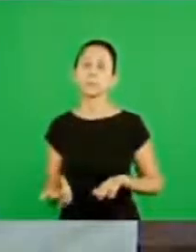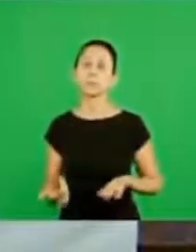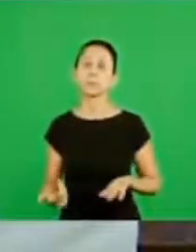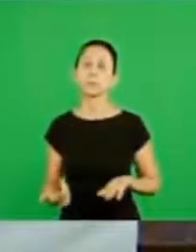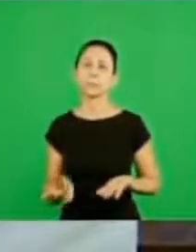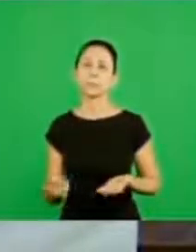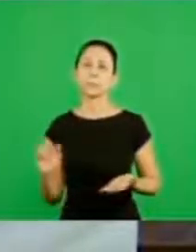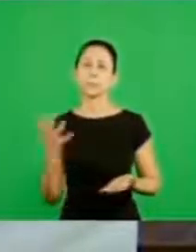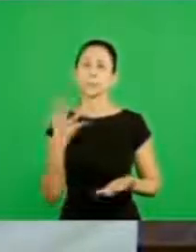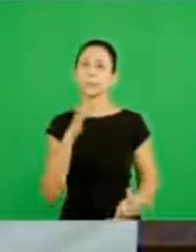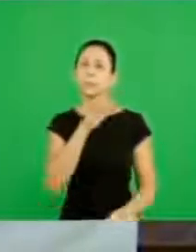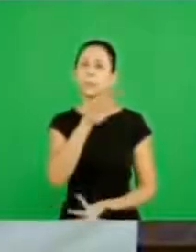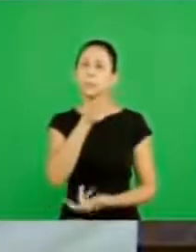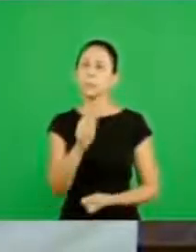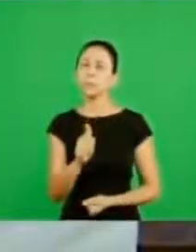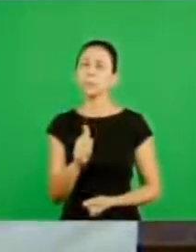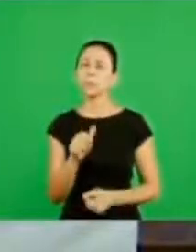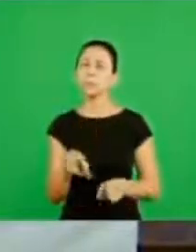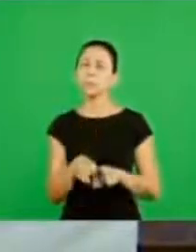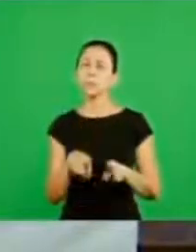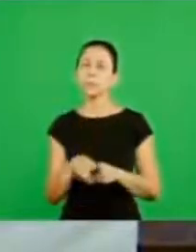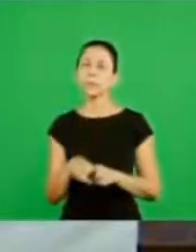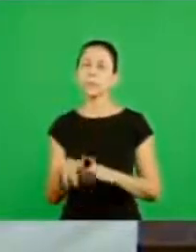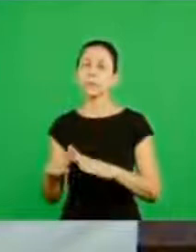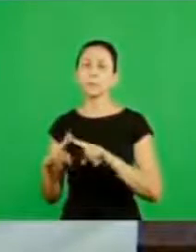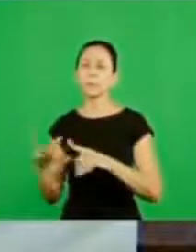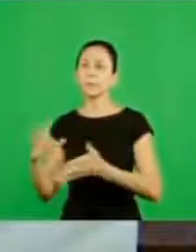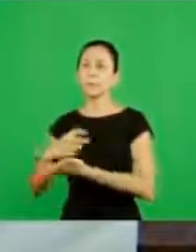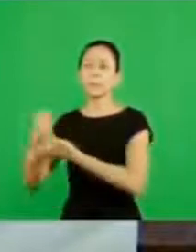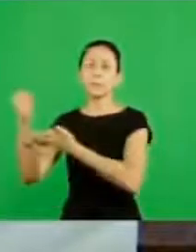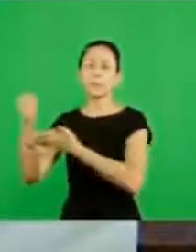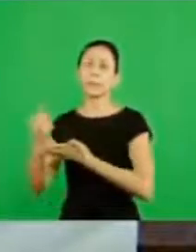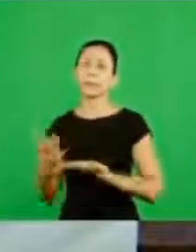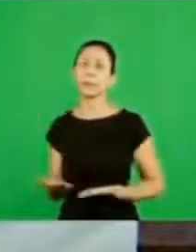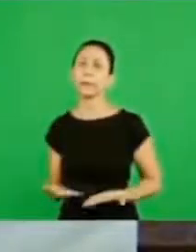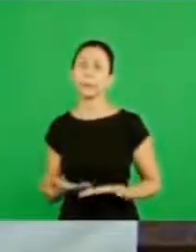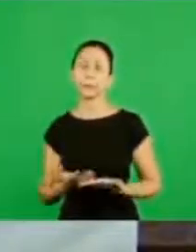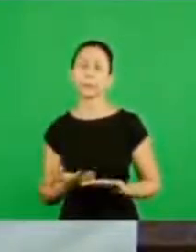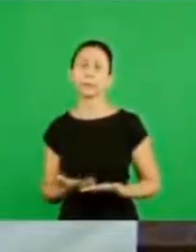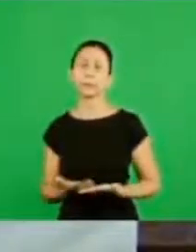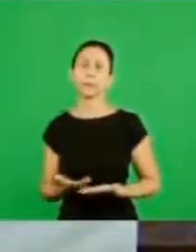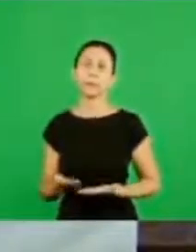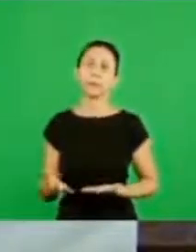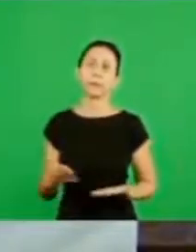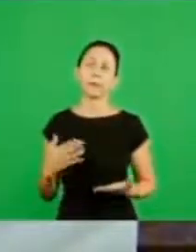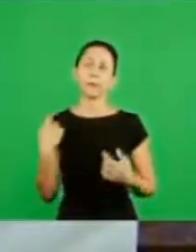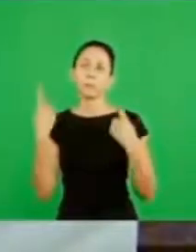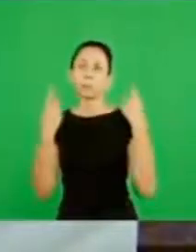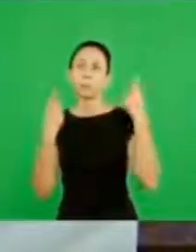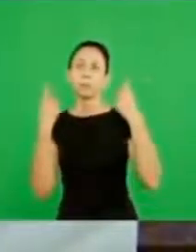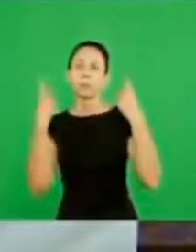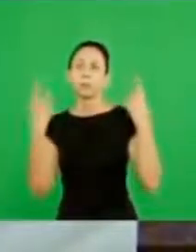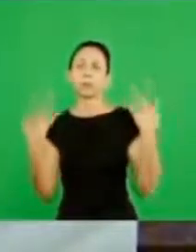It already sounded. It's a prophetic sign. What are you speaking about? I'm speaking of a church that will leave, a